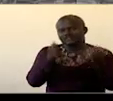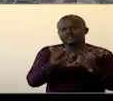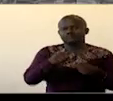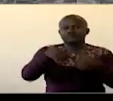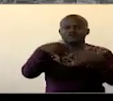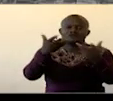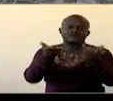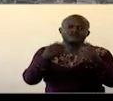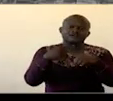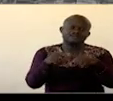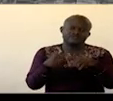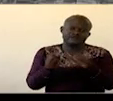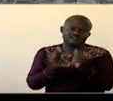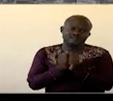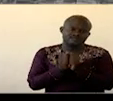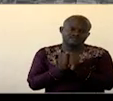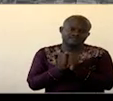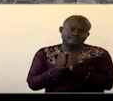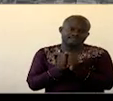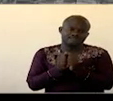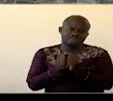provides different